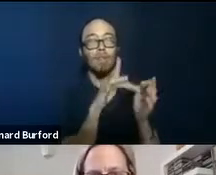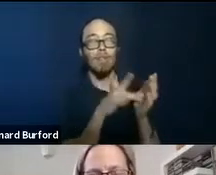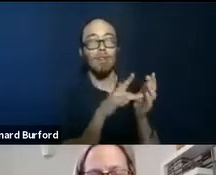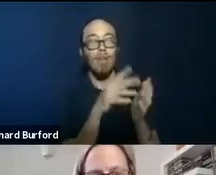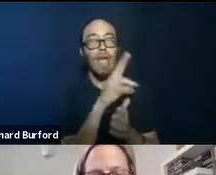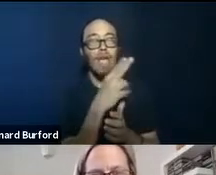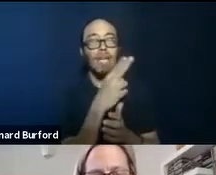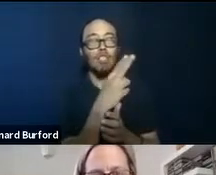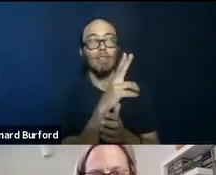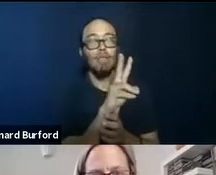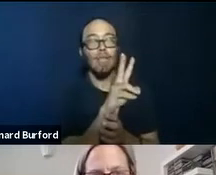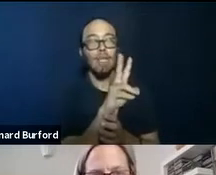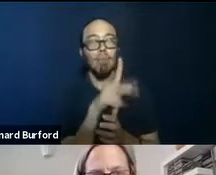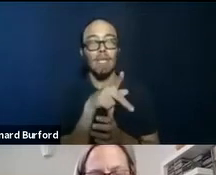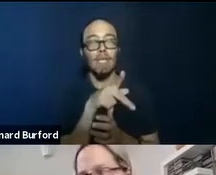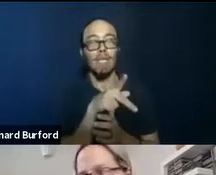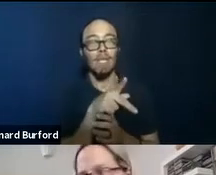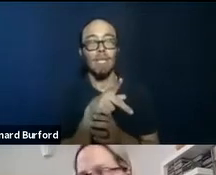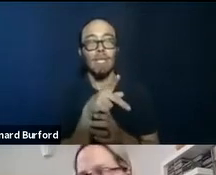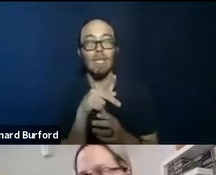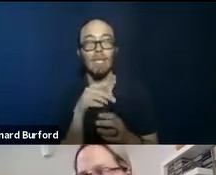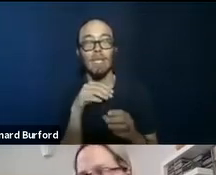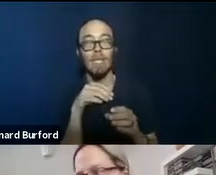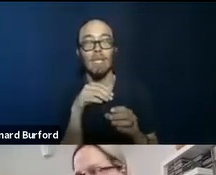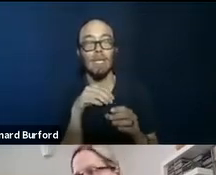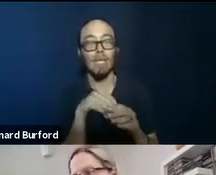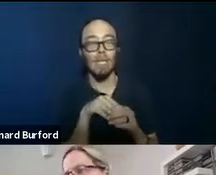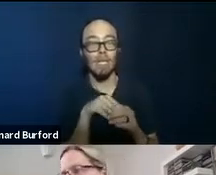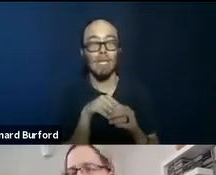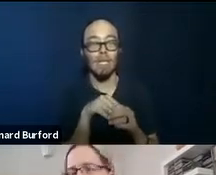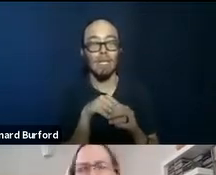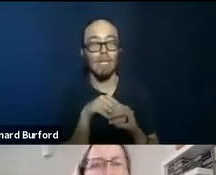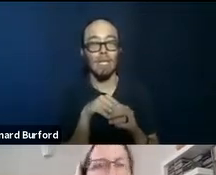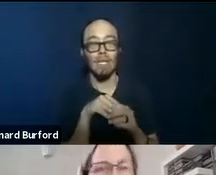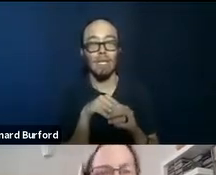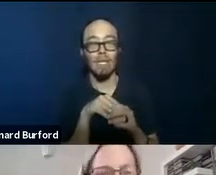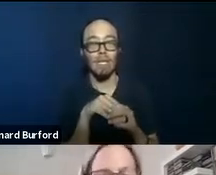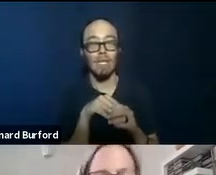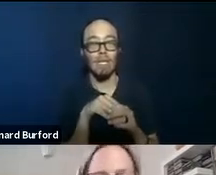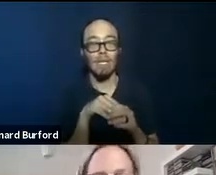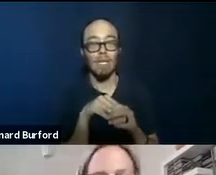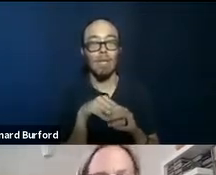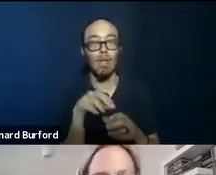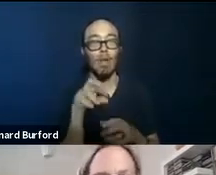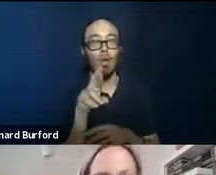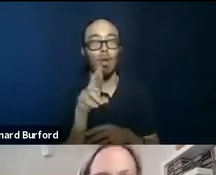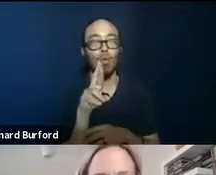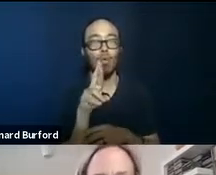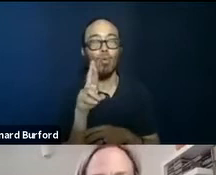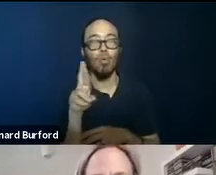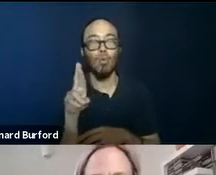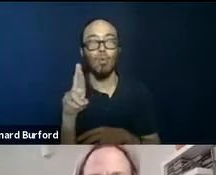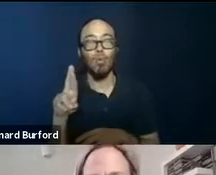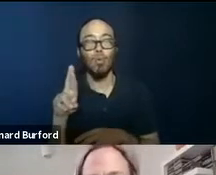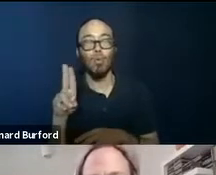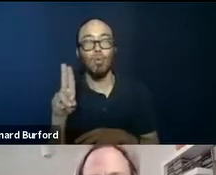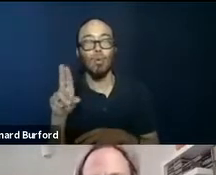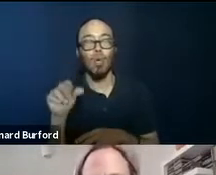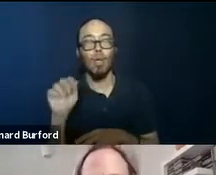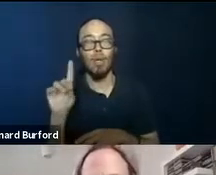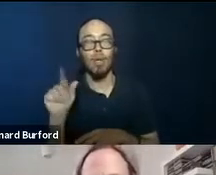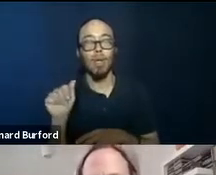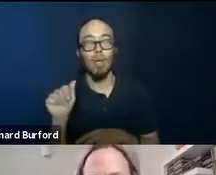in Gatagara Gikondo in Kigali, Rwanda. And he will share with